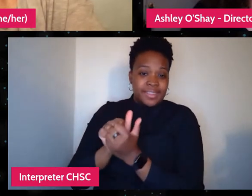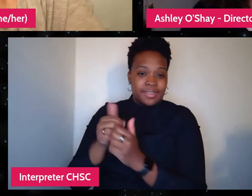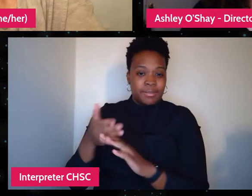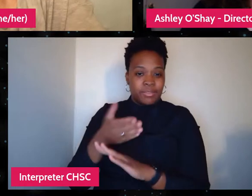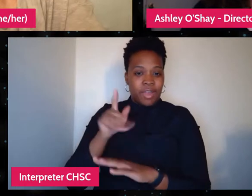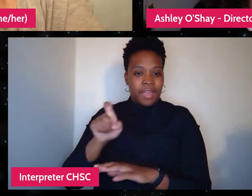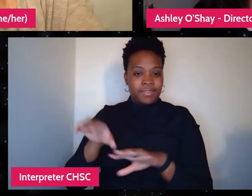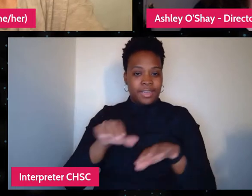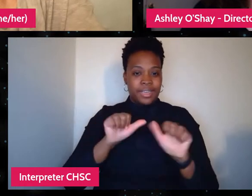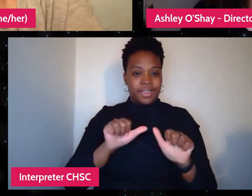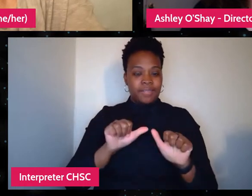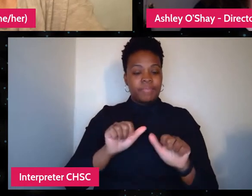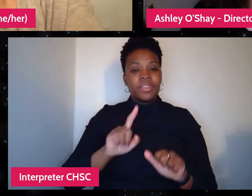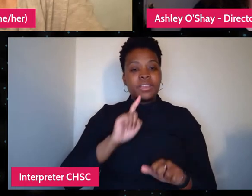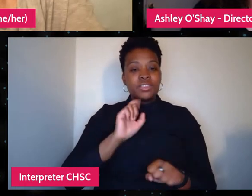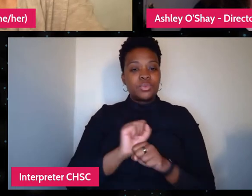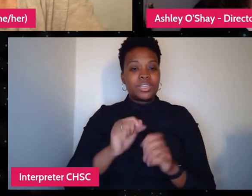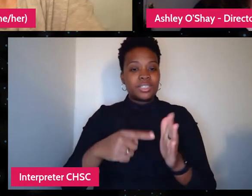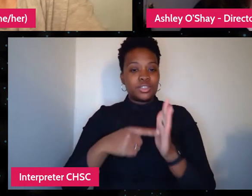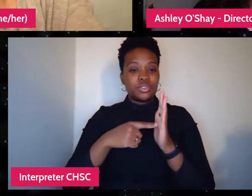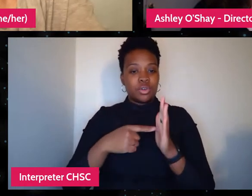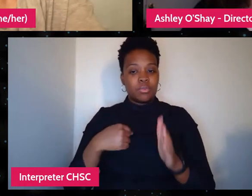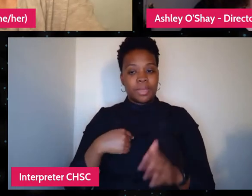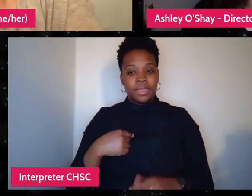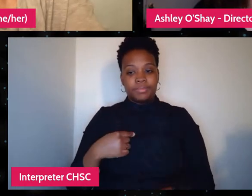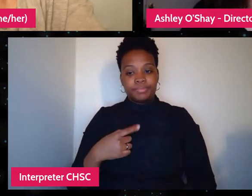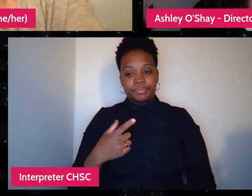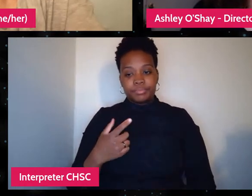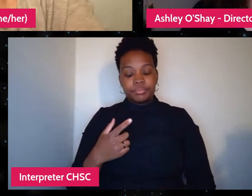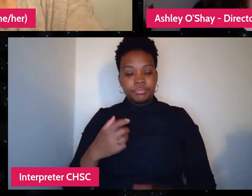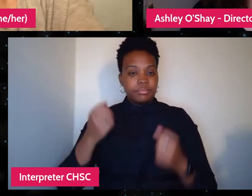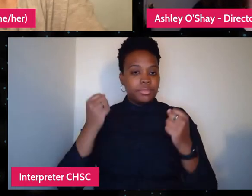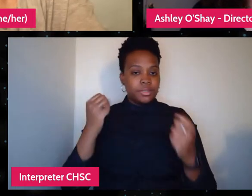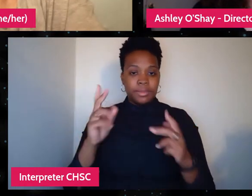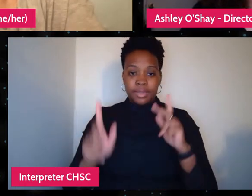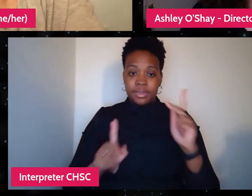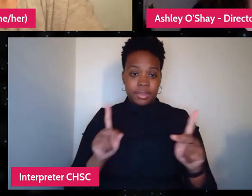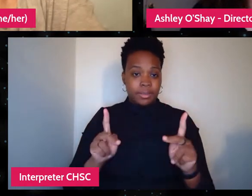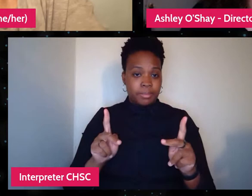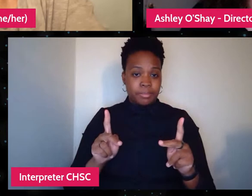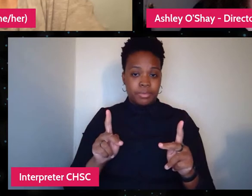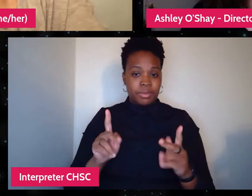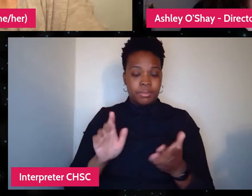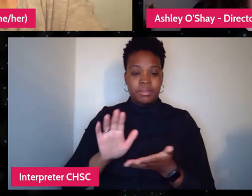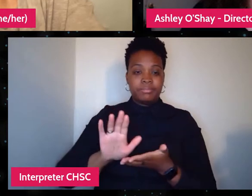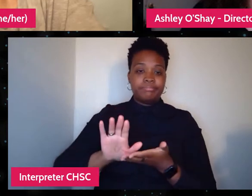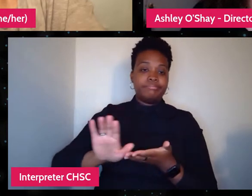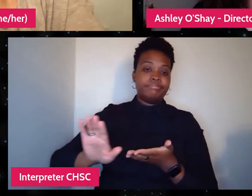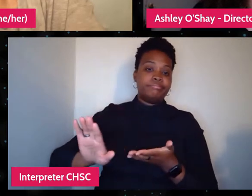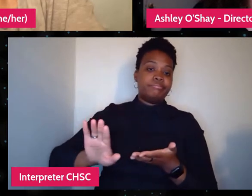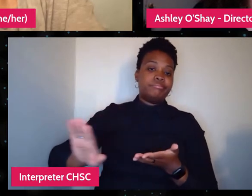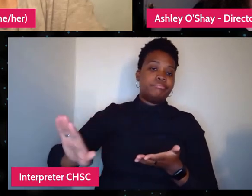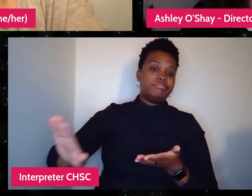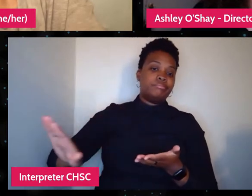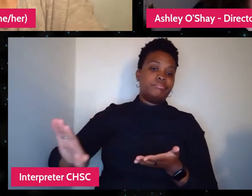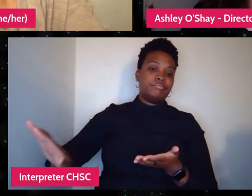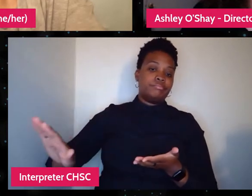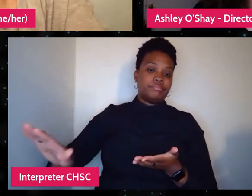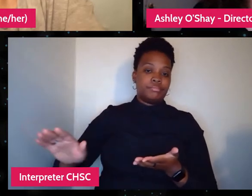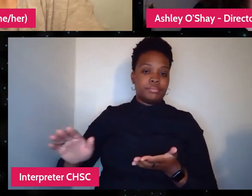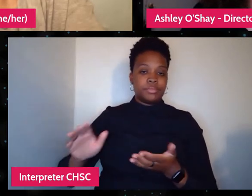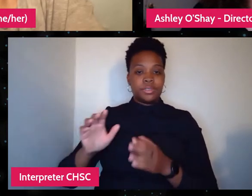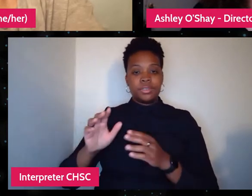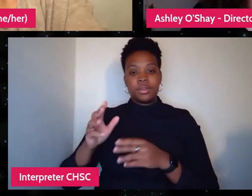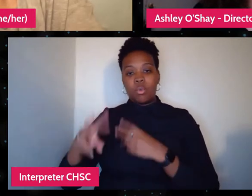so it just really showed me that, you know, there's so many people that have been pushed to the outskirts of society that have, you know, unfortunately